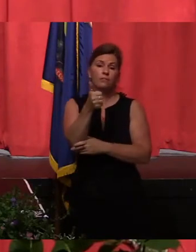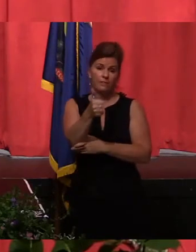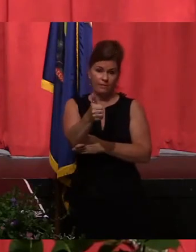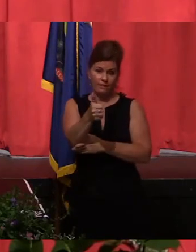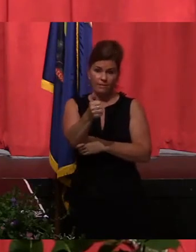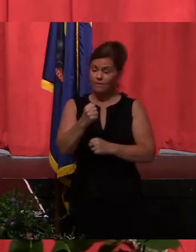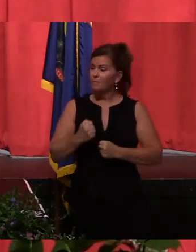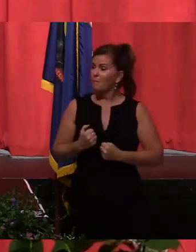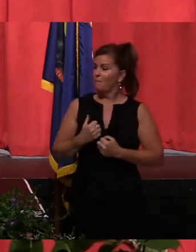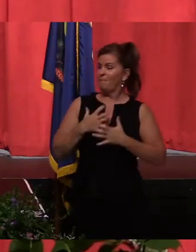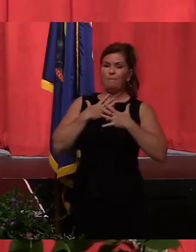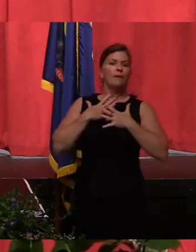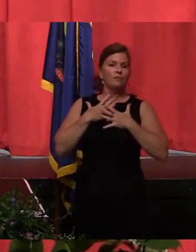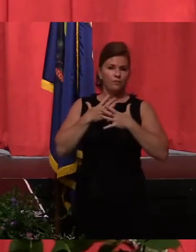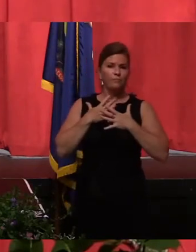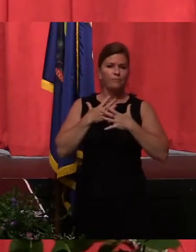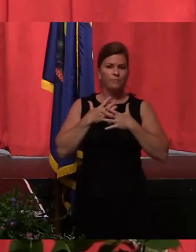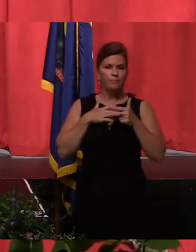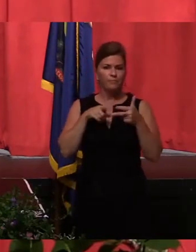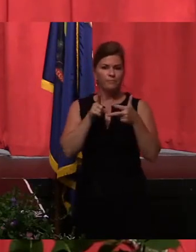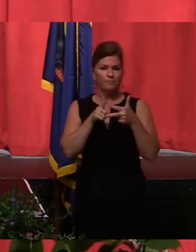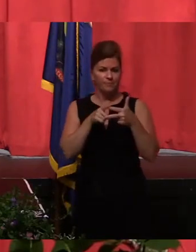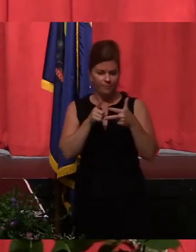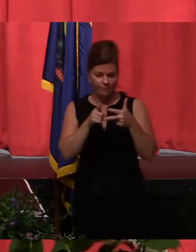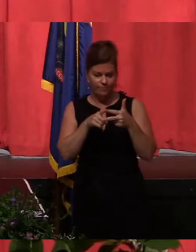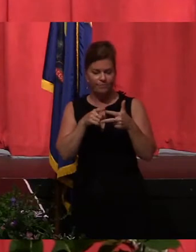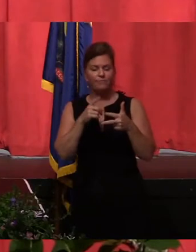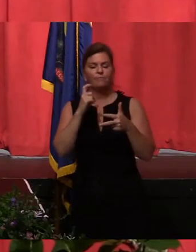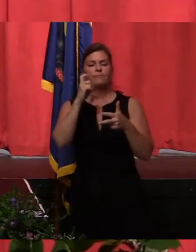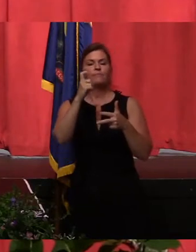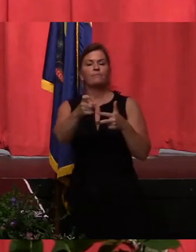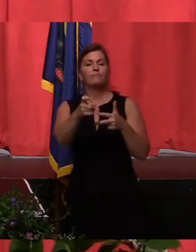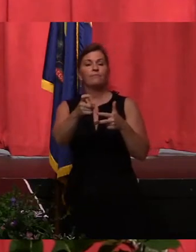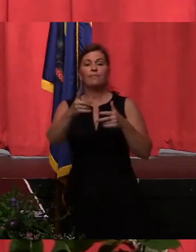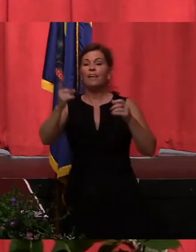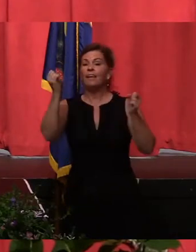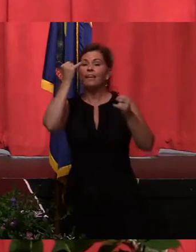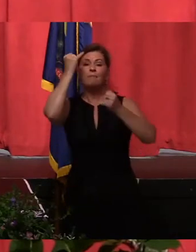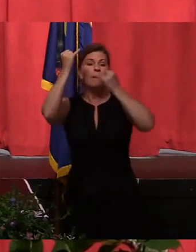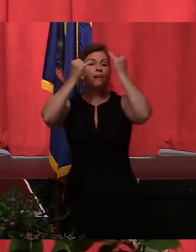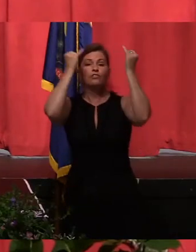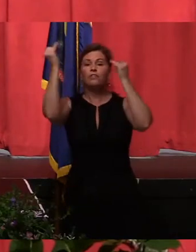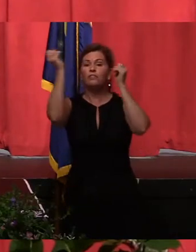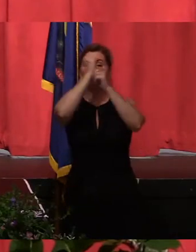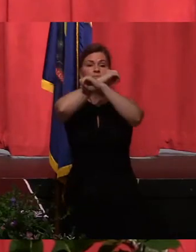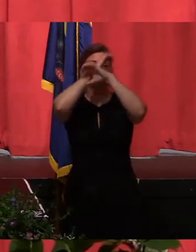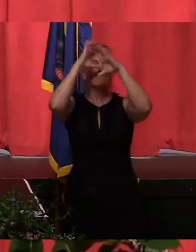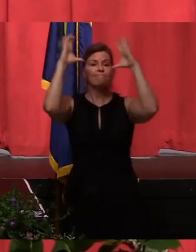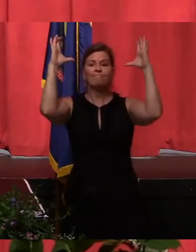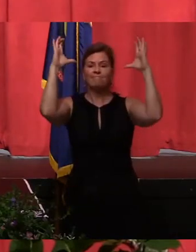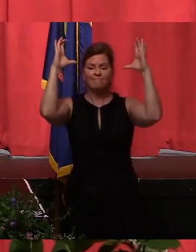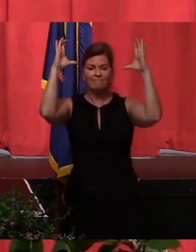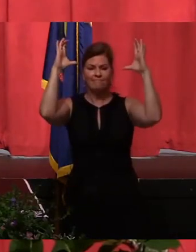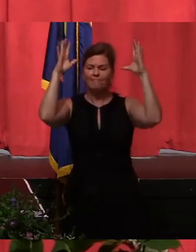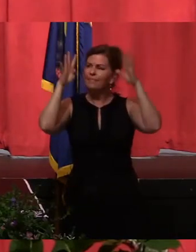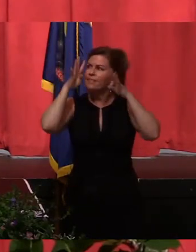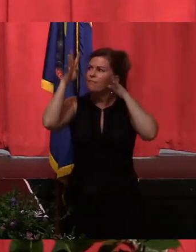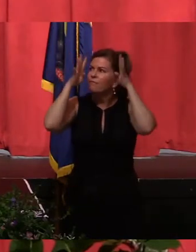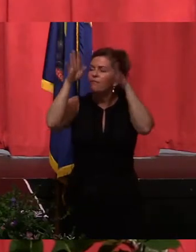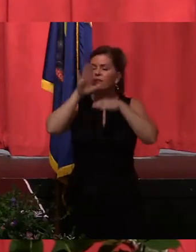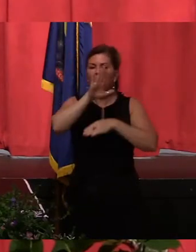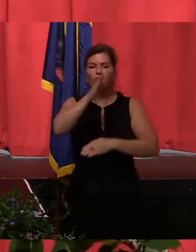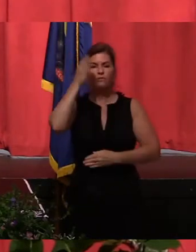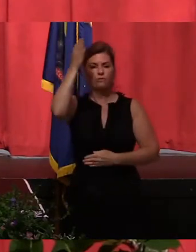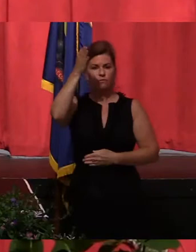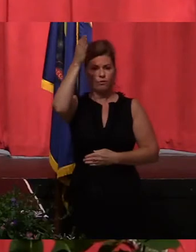passionate. My second gift to you is imagination. Invent your future.